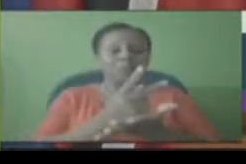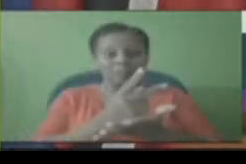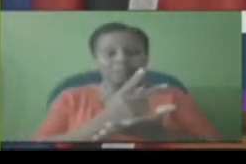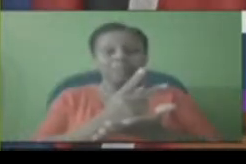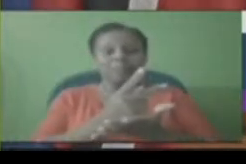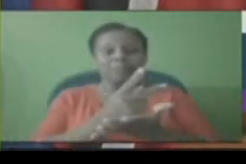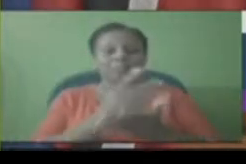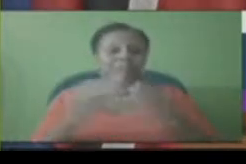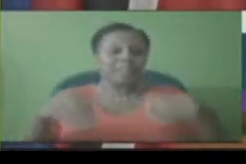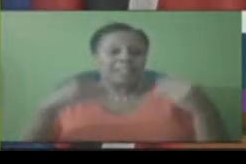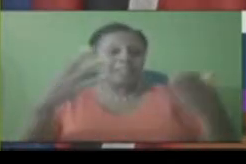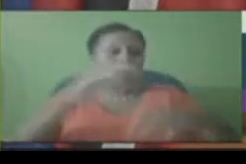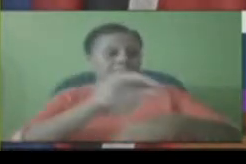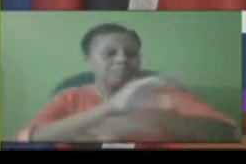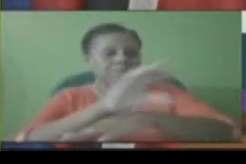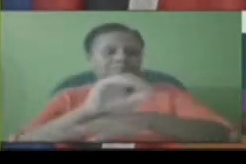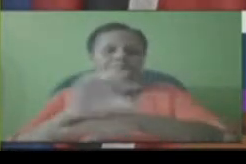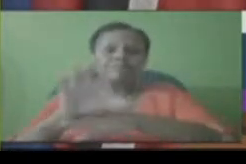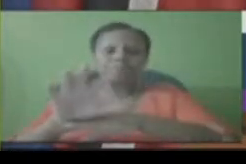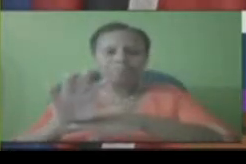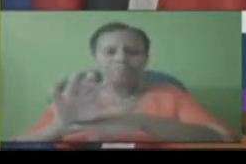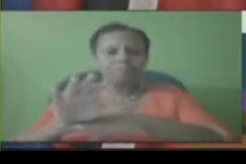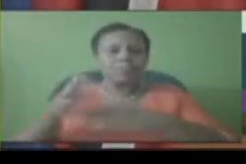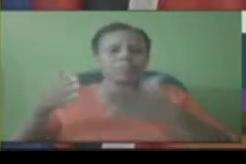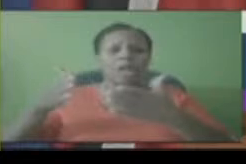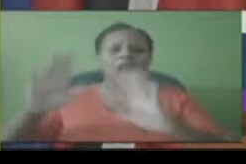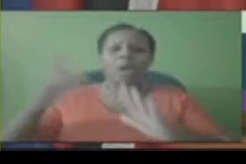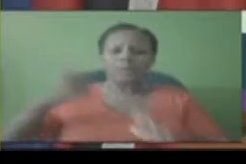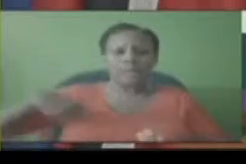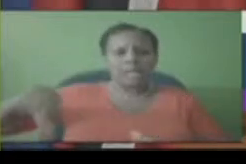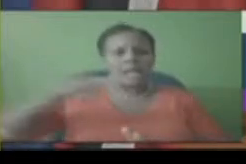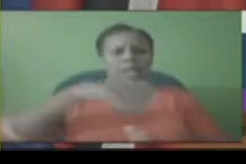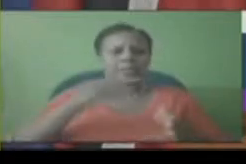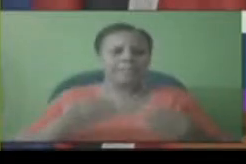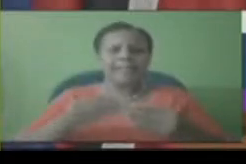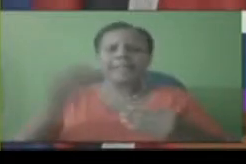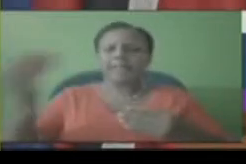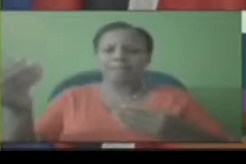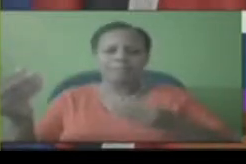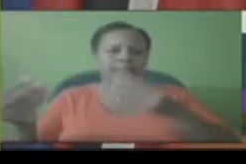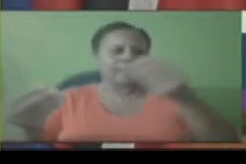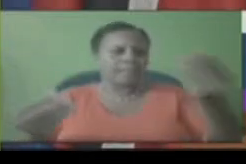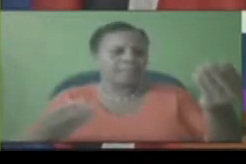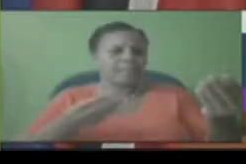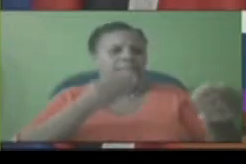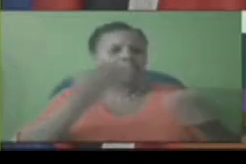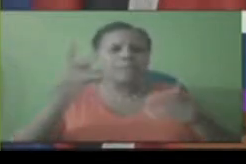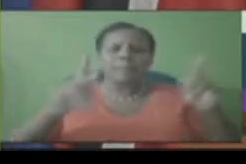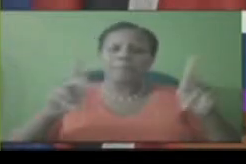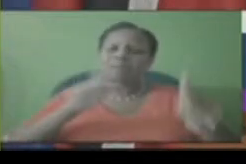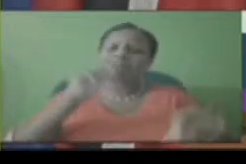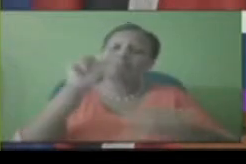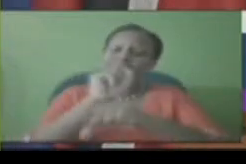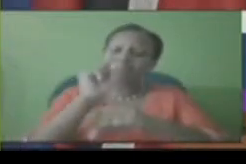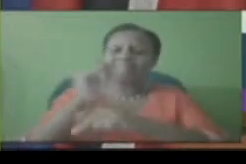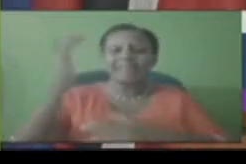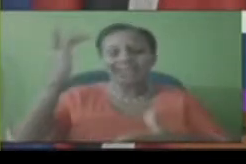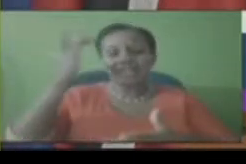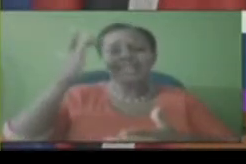to this drug to one such patient. The drugs that we are talking about belongs to a